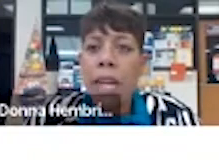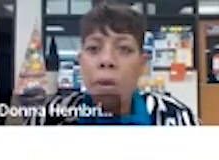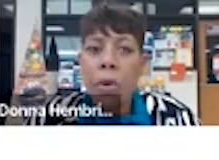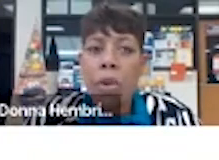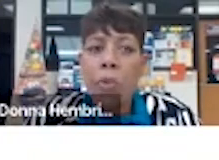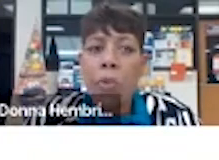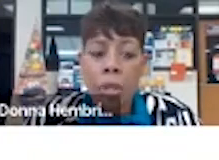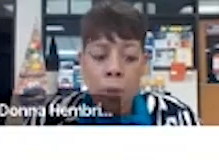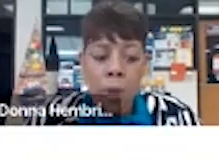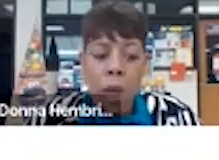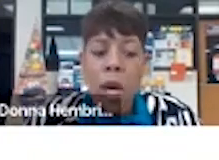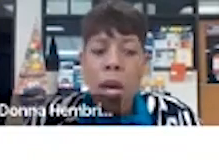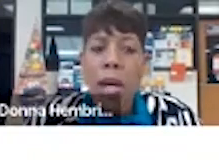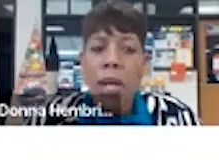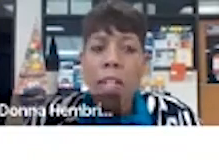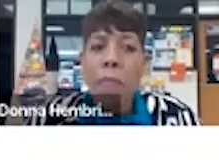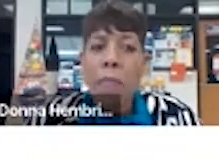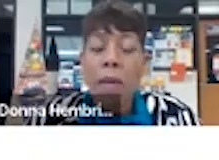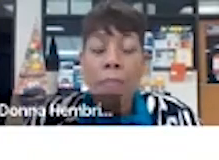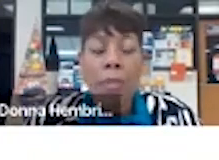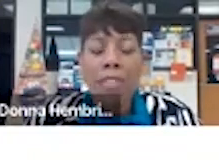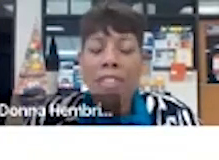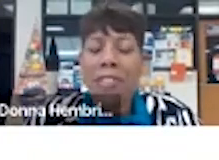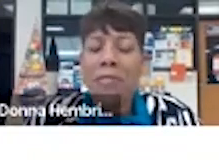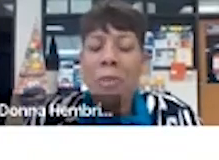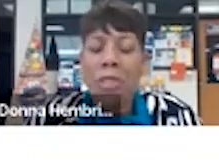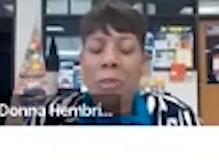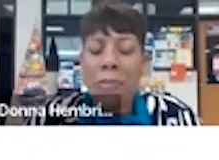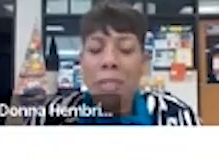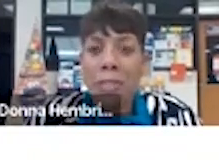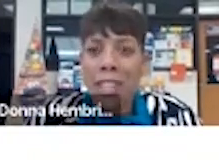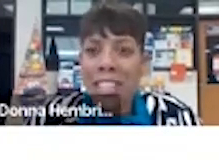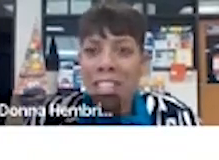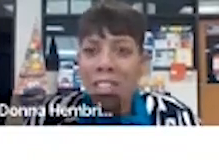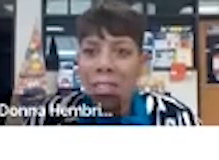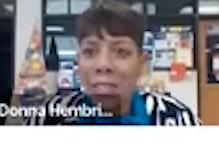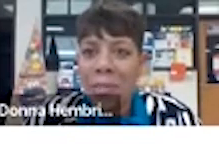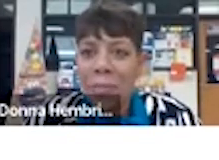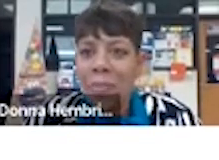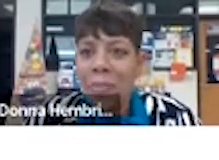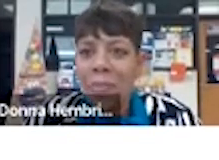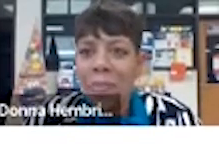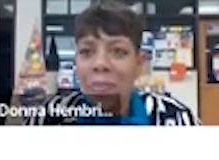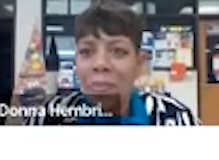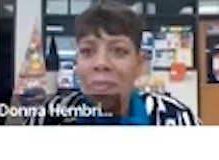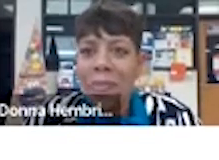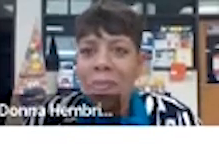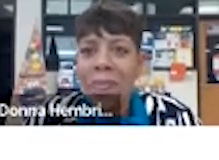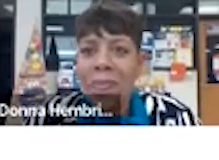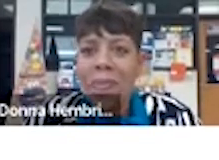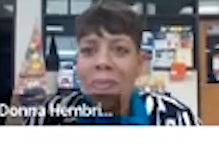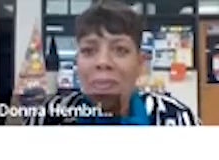Next, Ms. Howard will present for special recognitions.